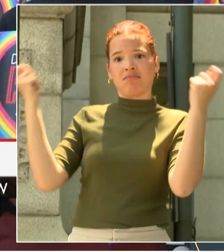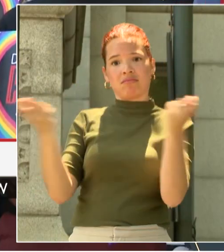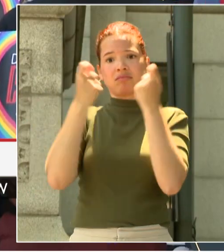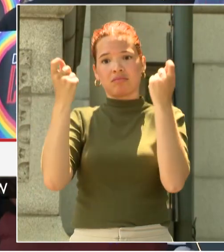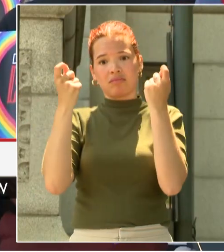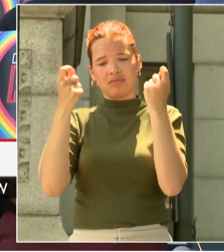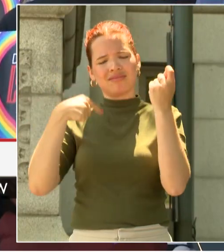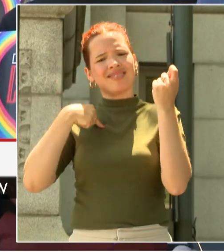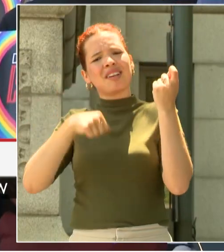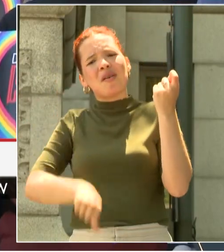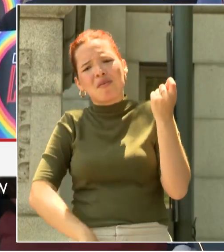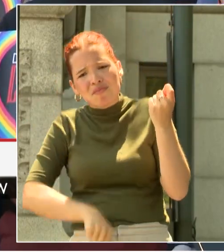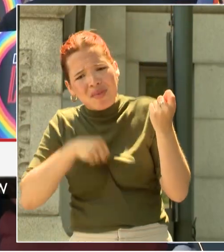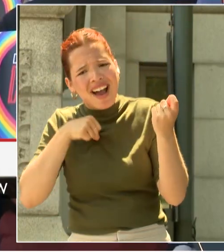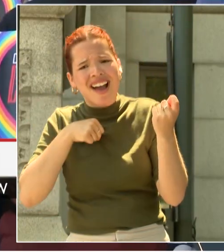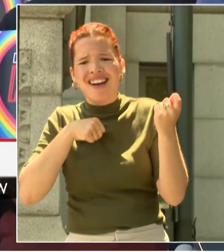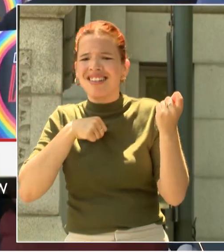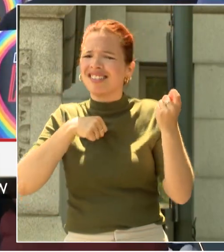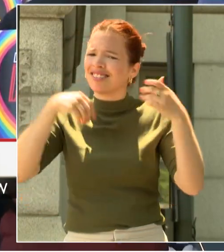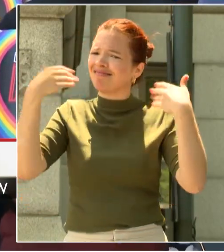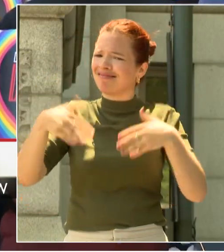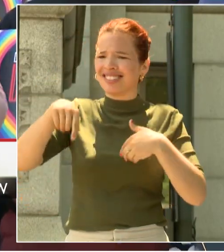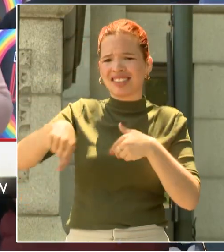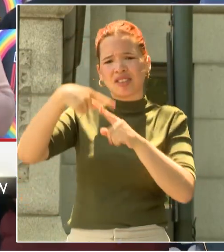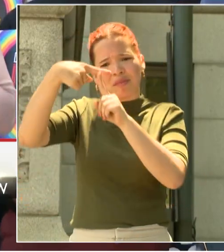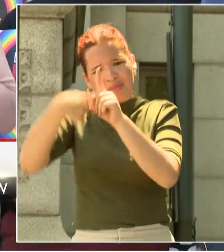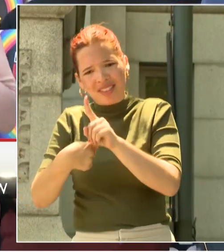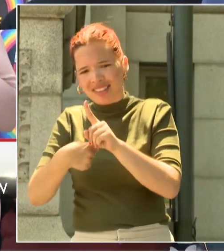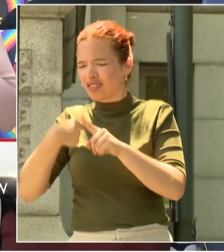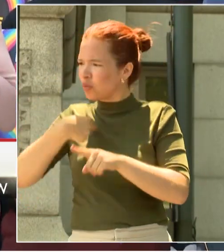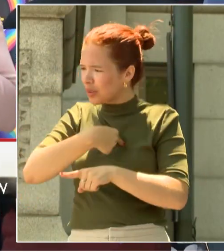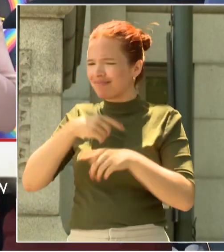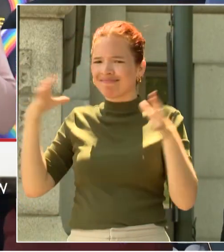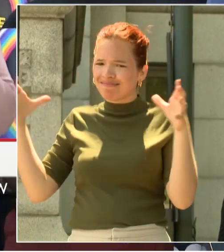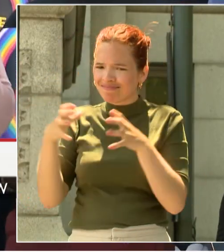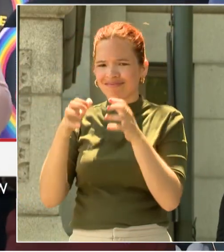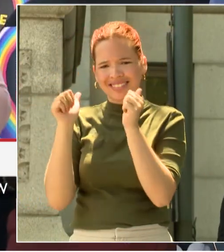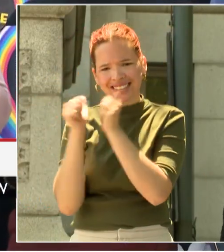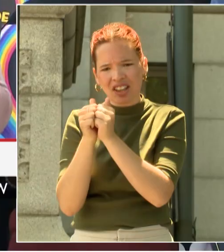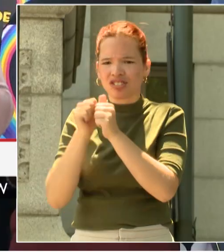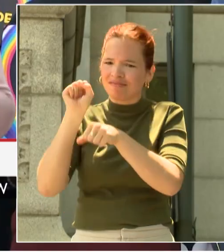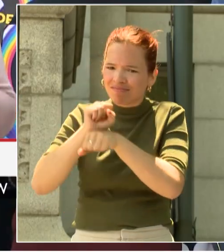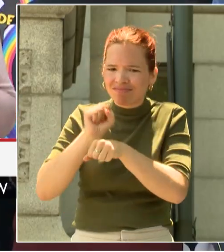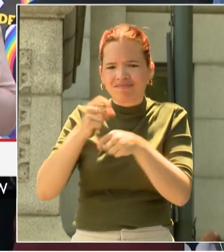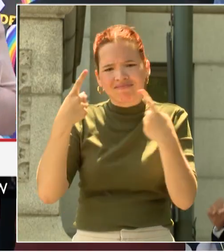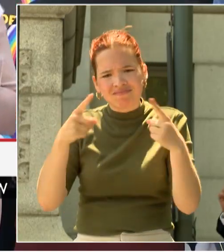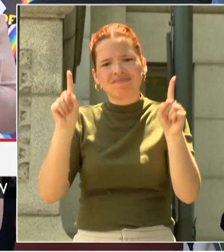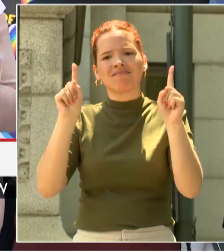work together every single day. So with that, I want to introduce